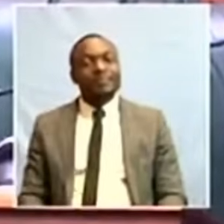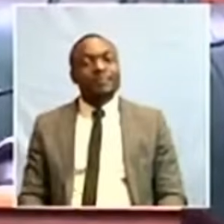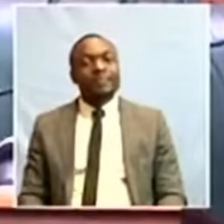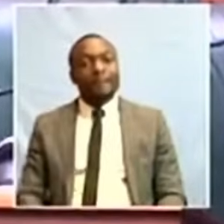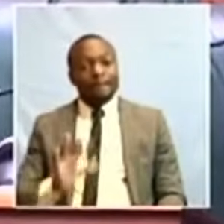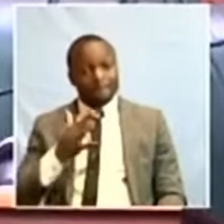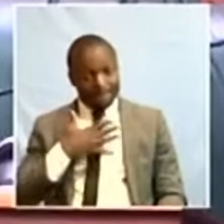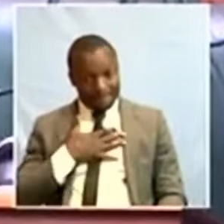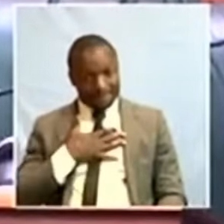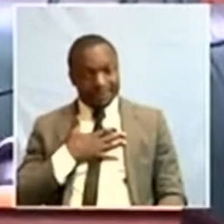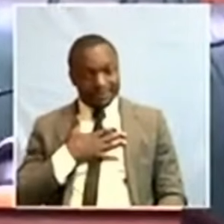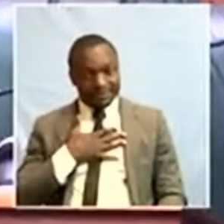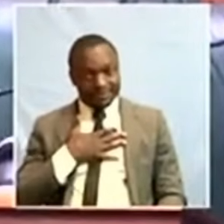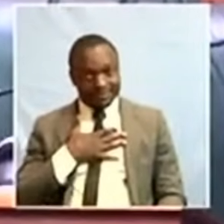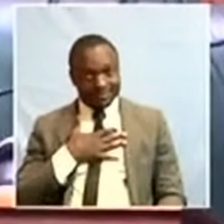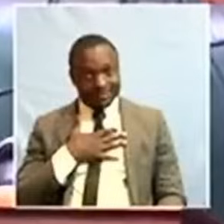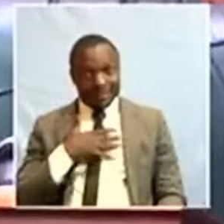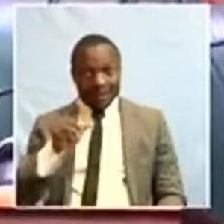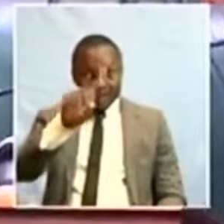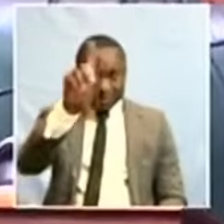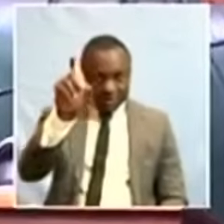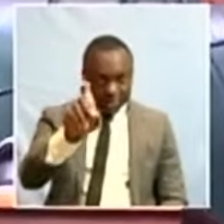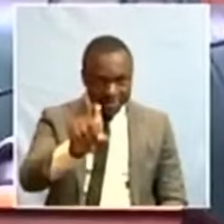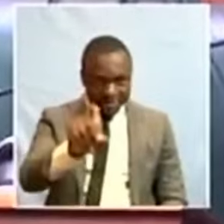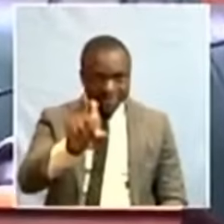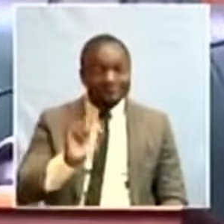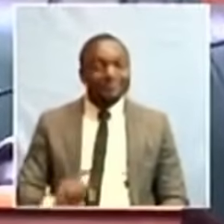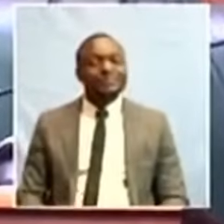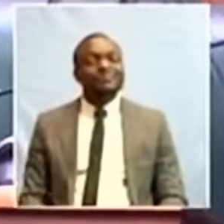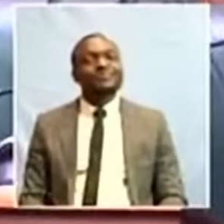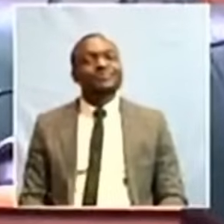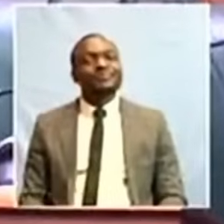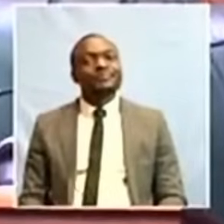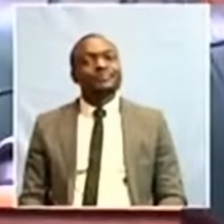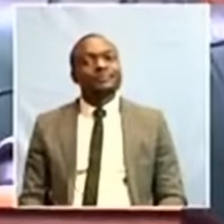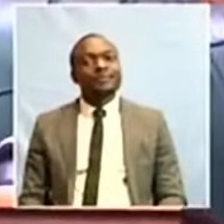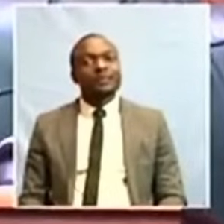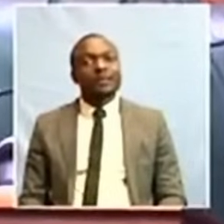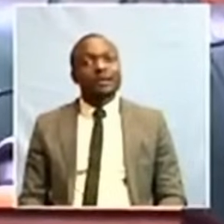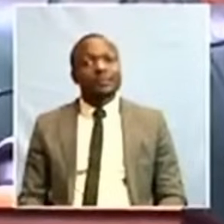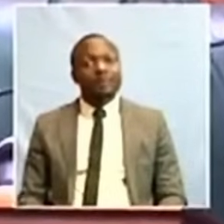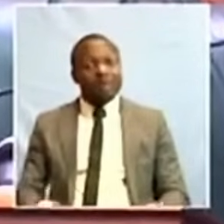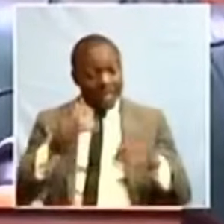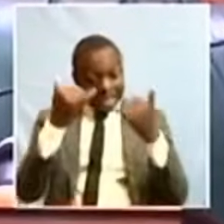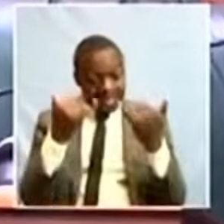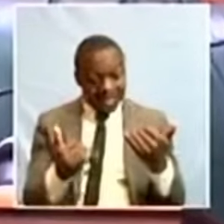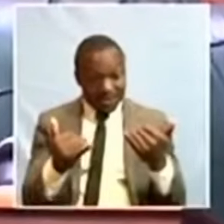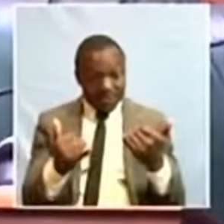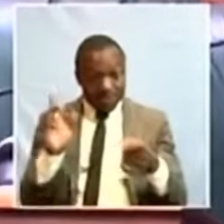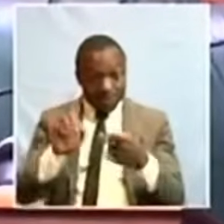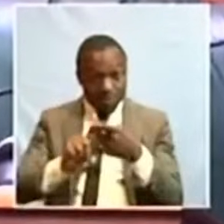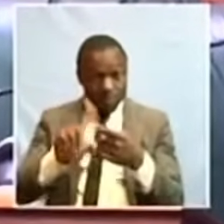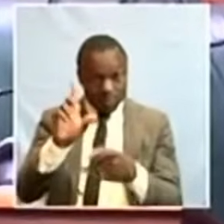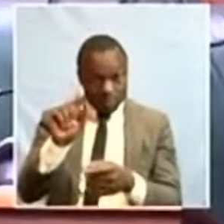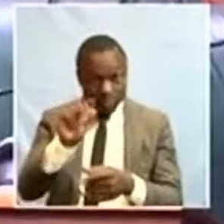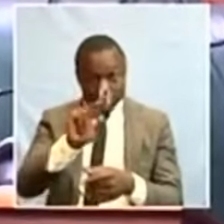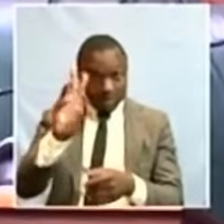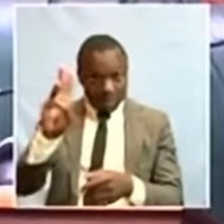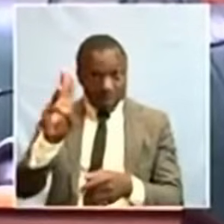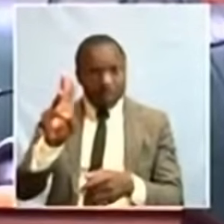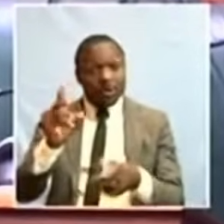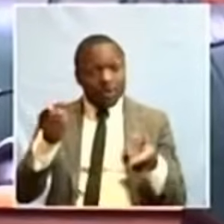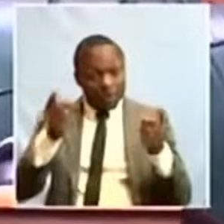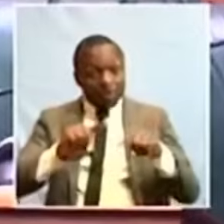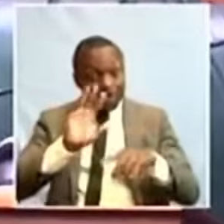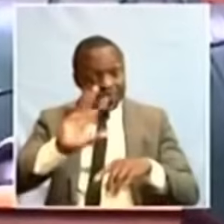My very simple question to Her Honor the Vice President is, between now and 2026, when will